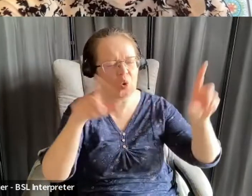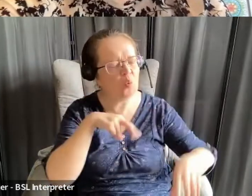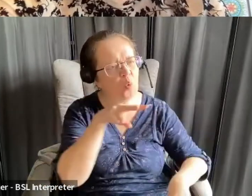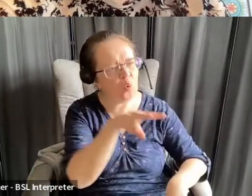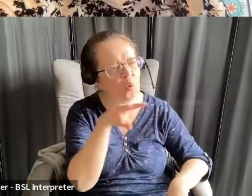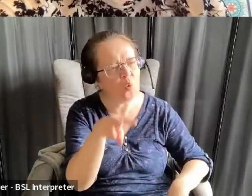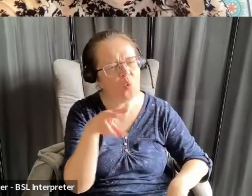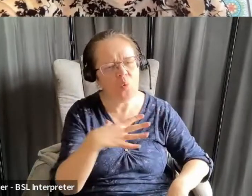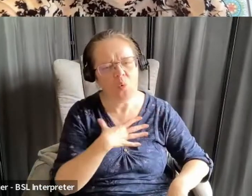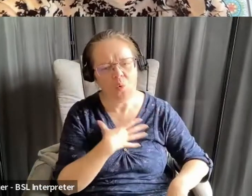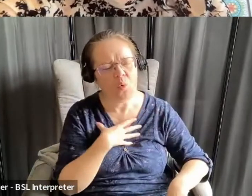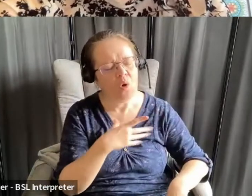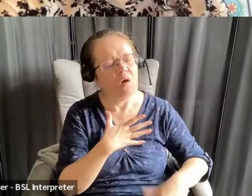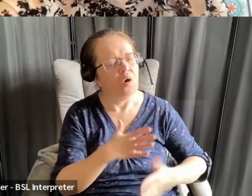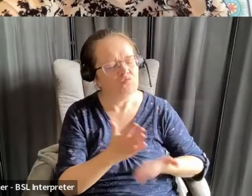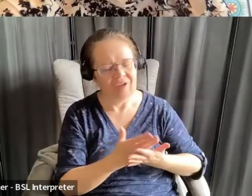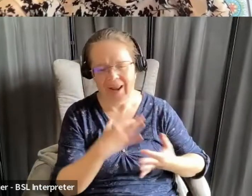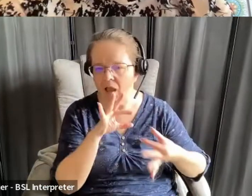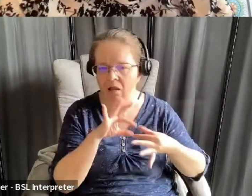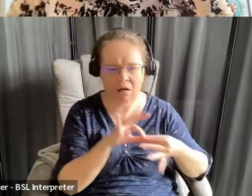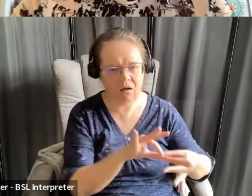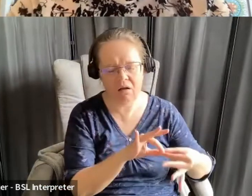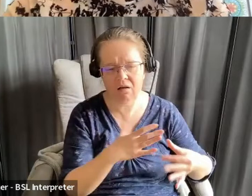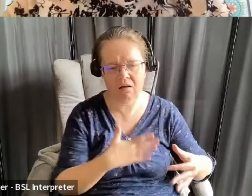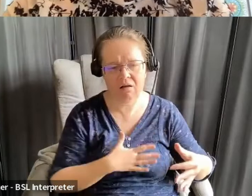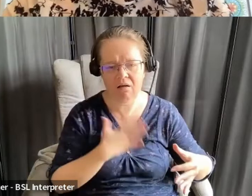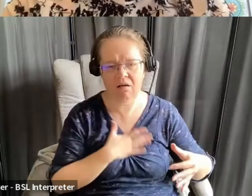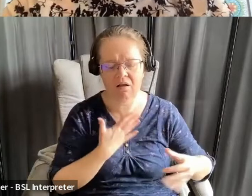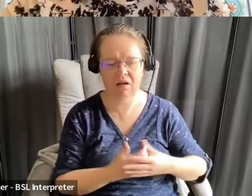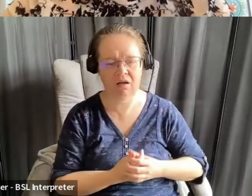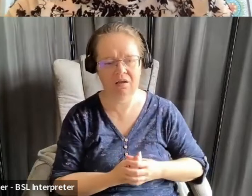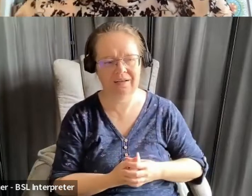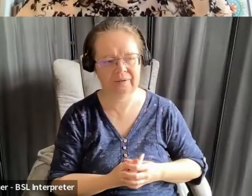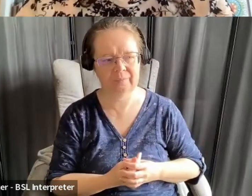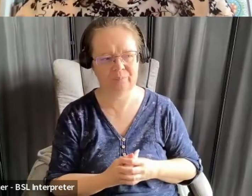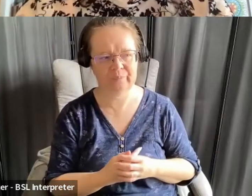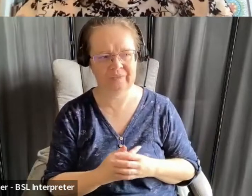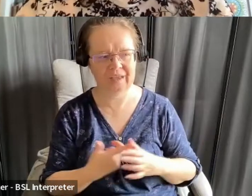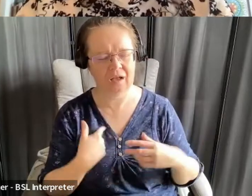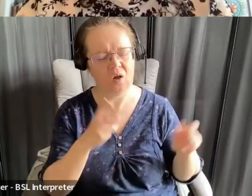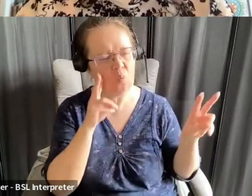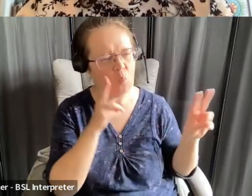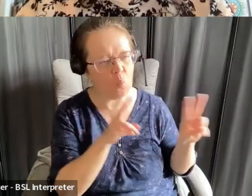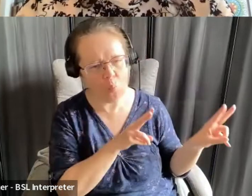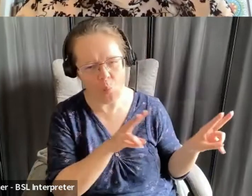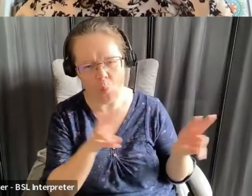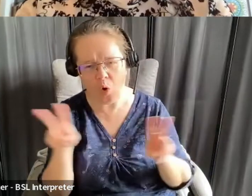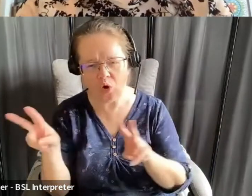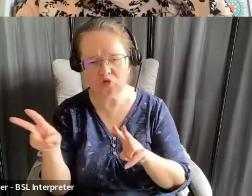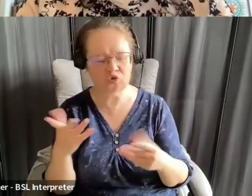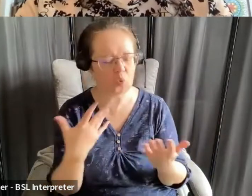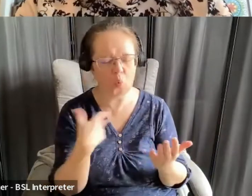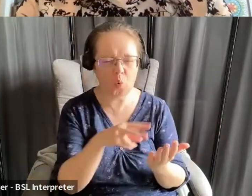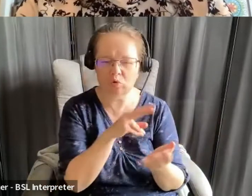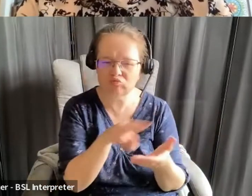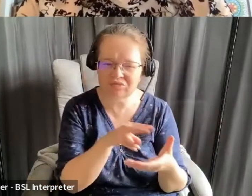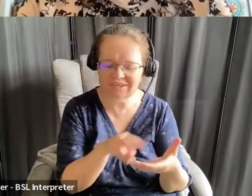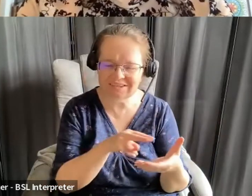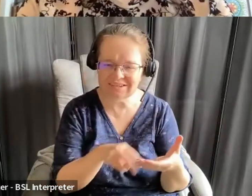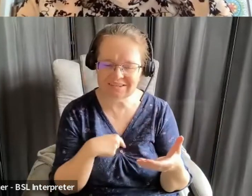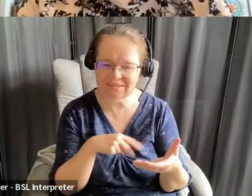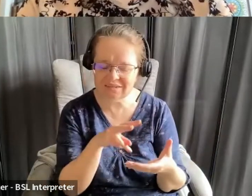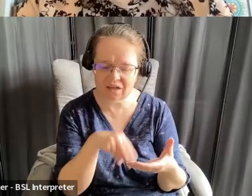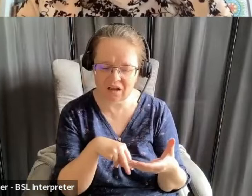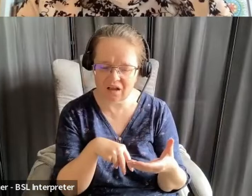any number of things. But it was just, as I say, watch it or reading a book where he sort of said,